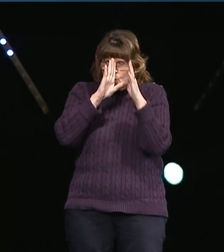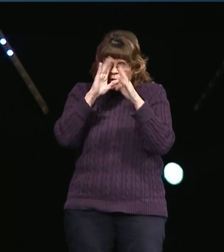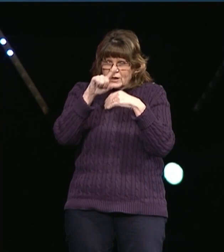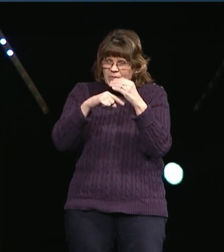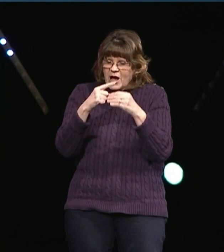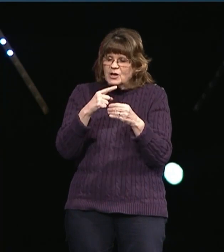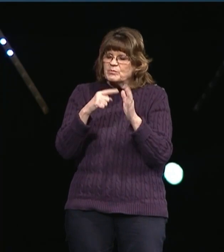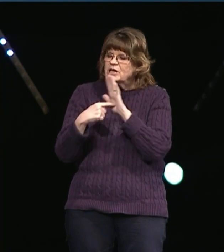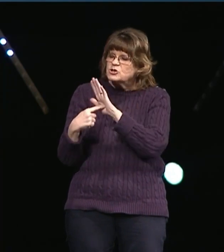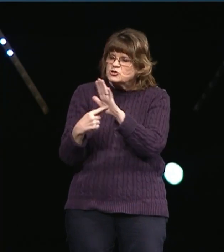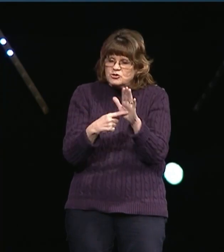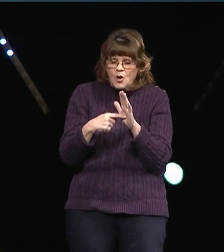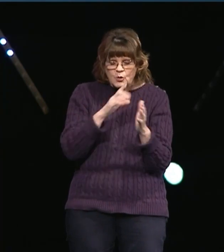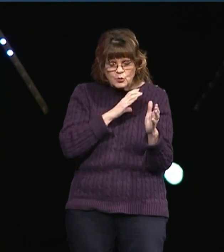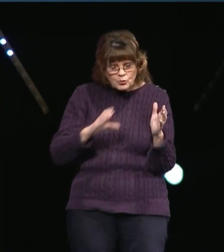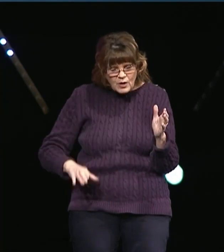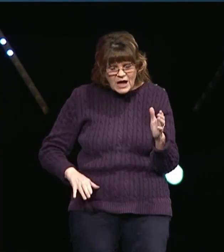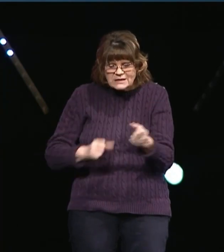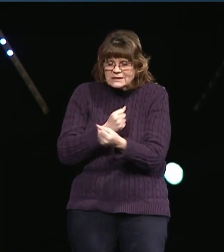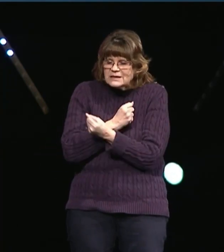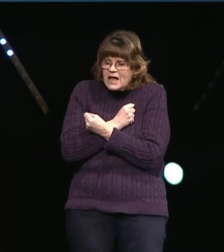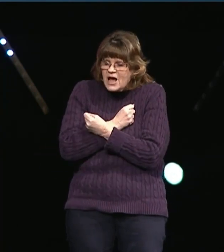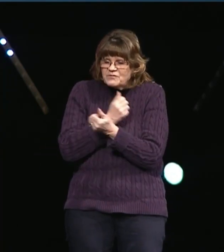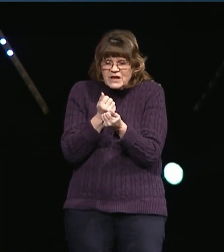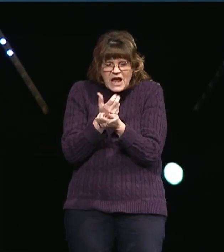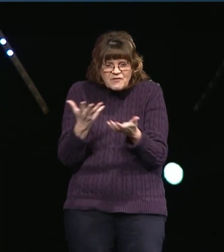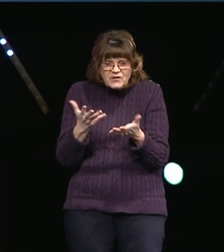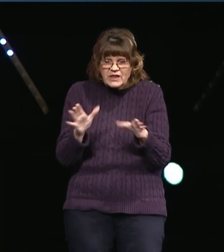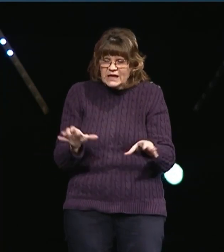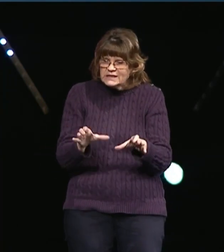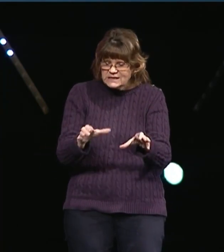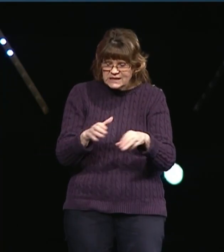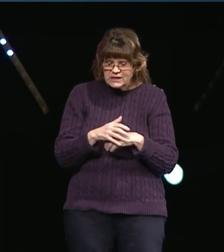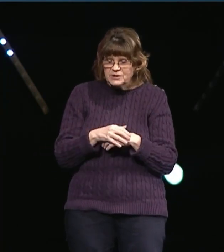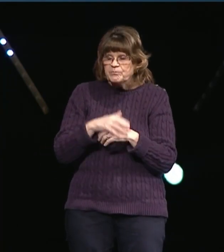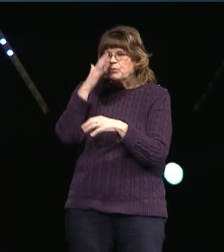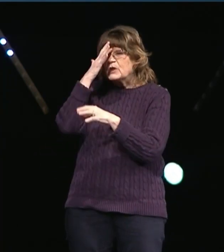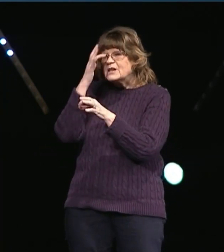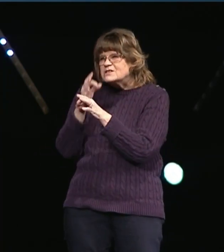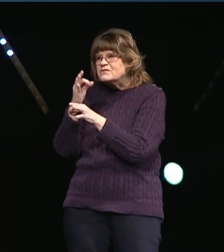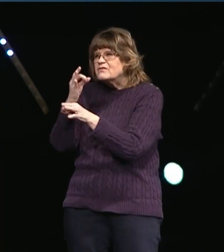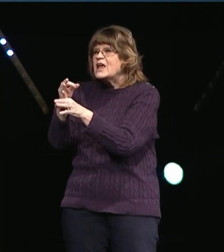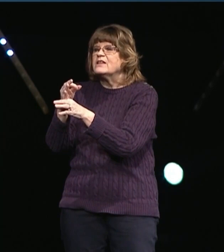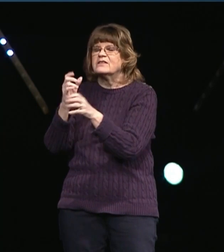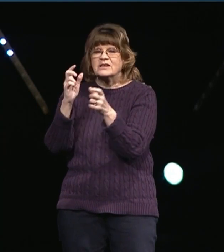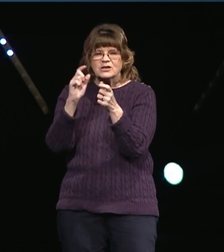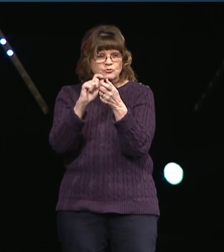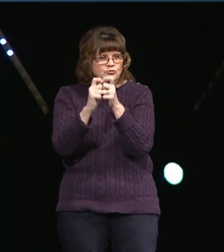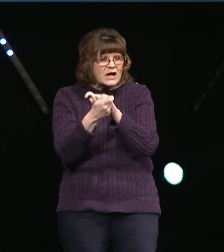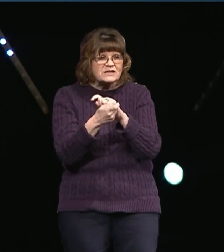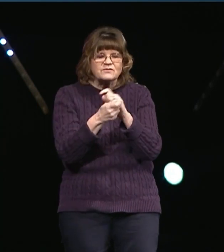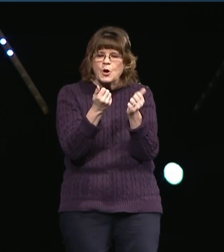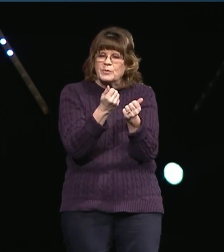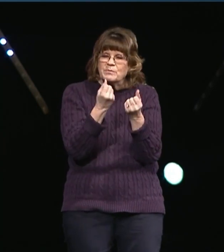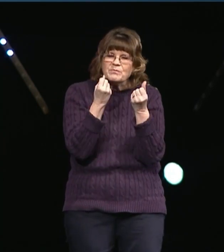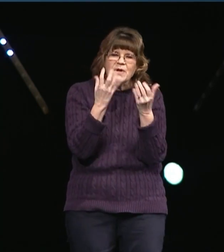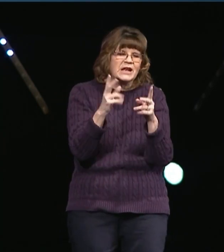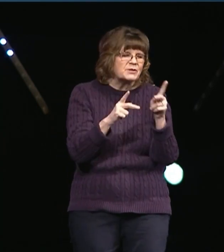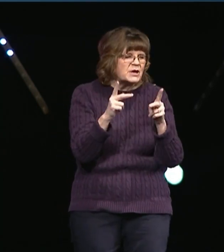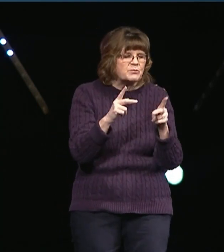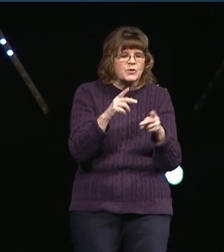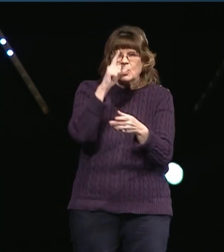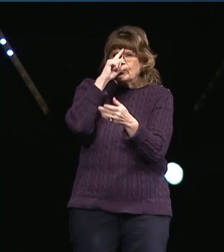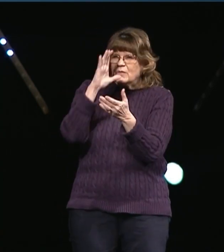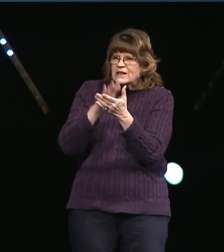Christ's love in everything he did. He put his faith to work, and in so doing transformed these islands forever. He believed in people